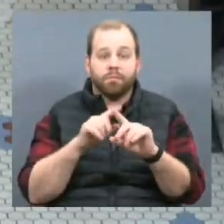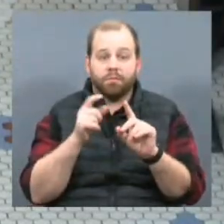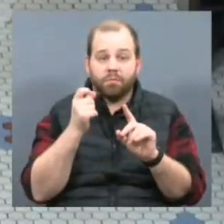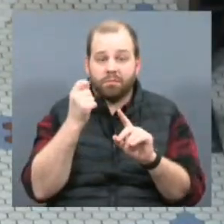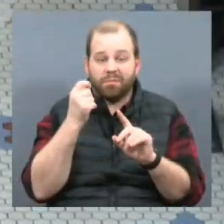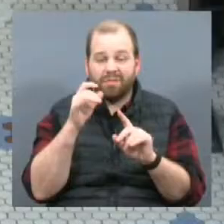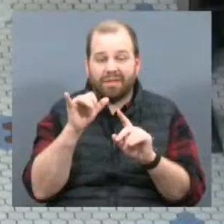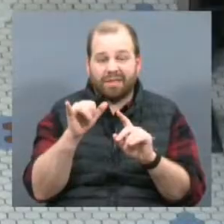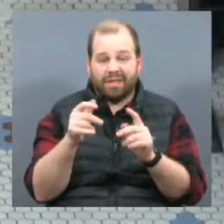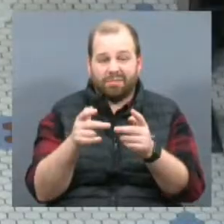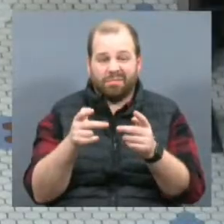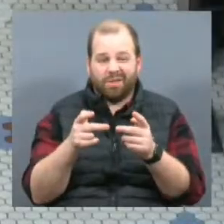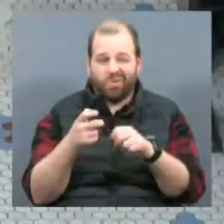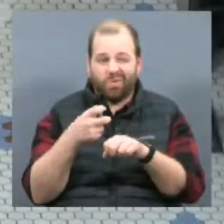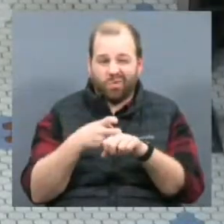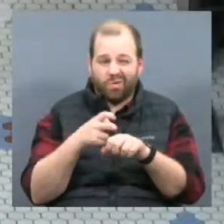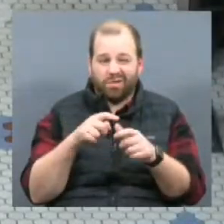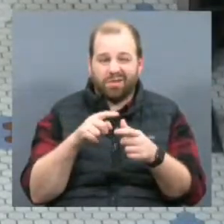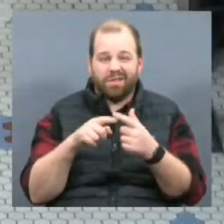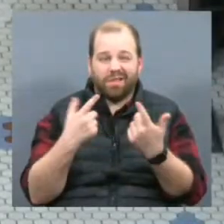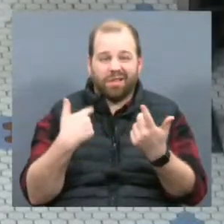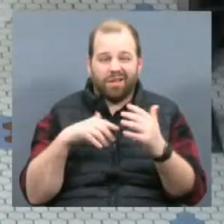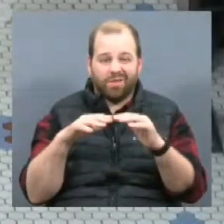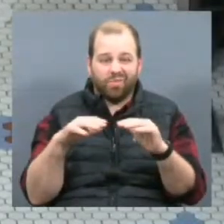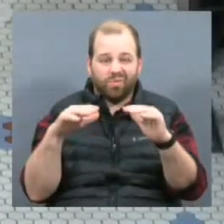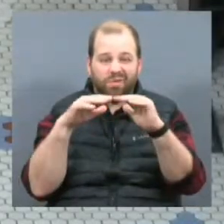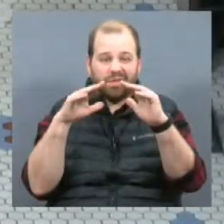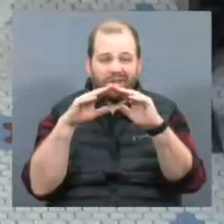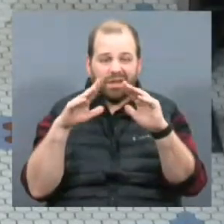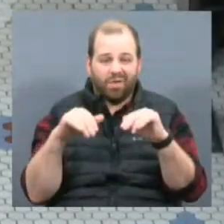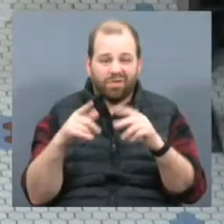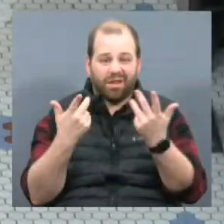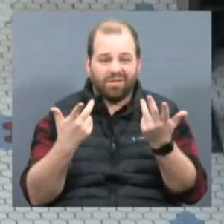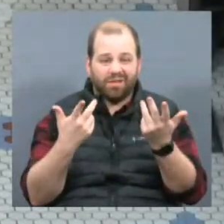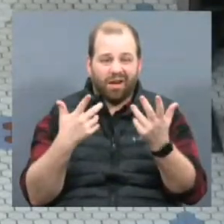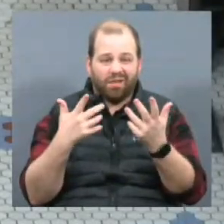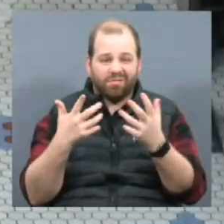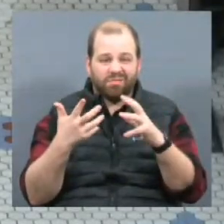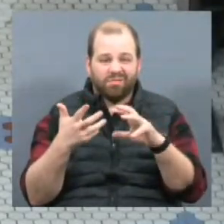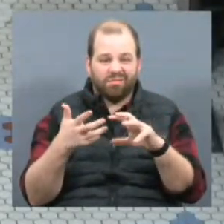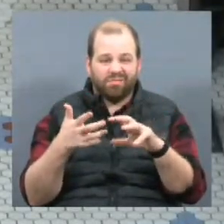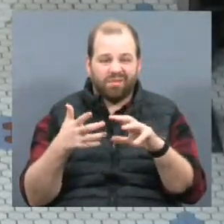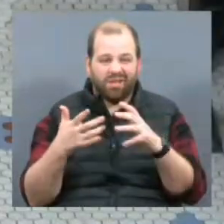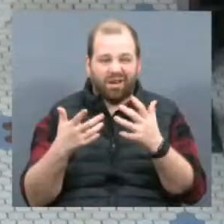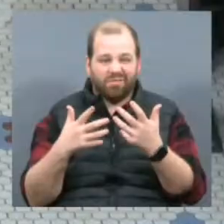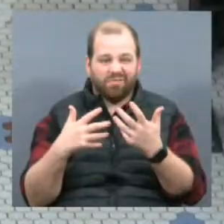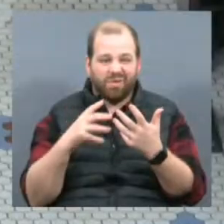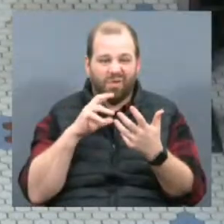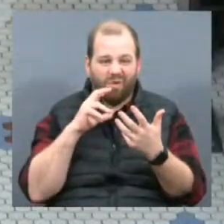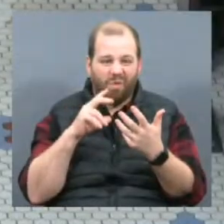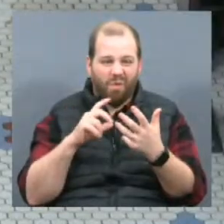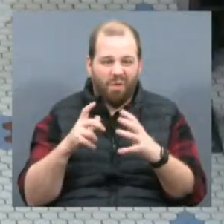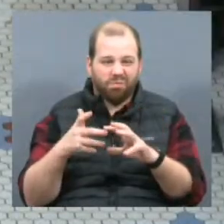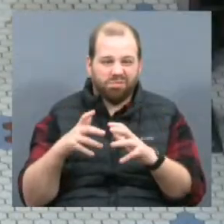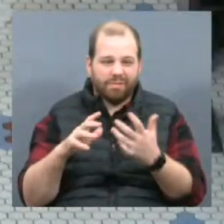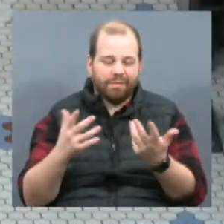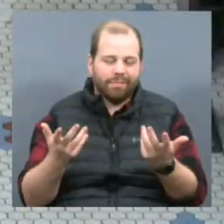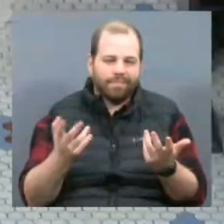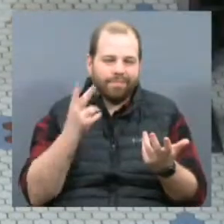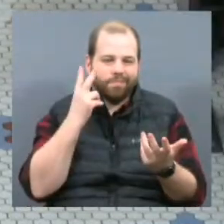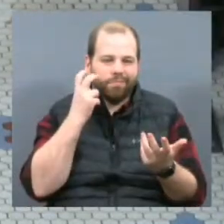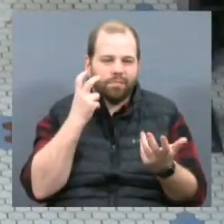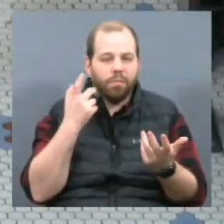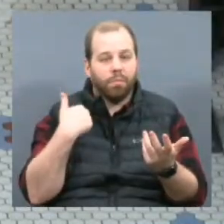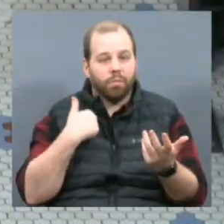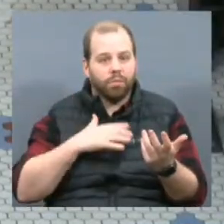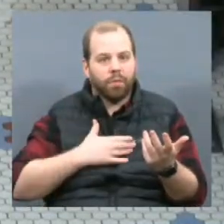of the site and a two-story house in the condition that it's in makes it unlikely. But I mean, we're still open to that. I mean, and